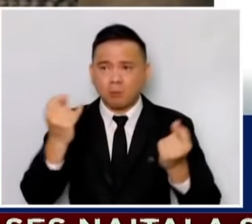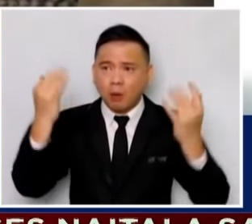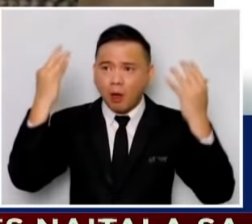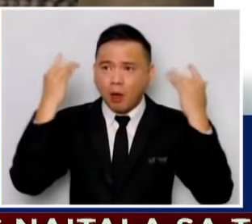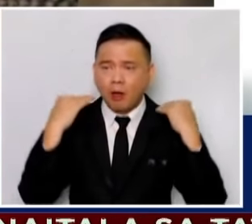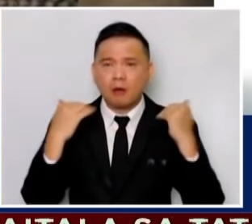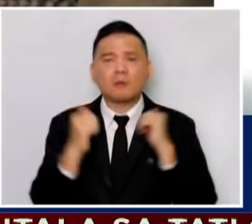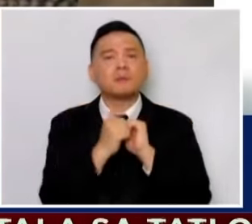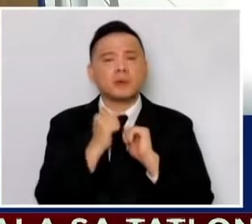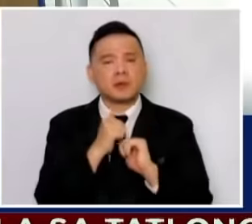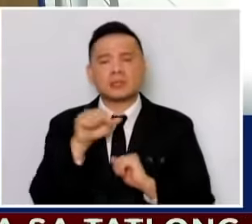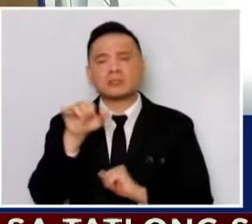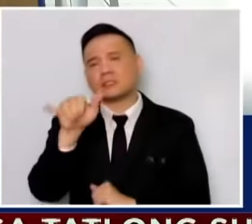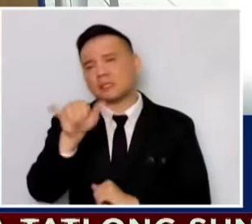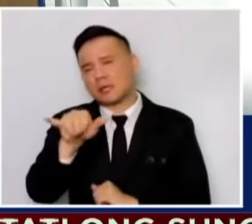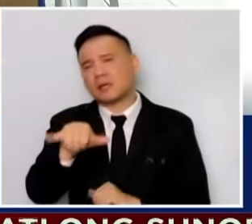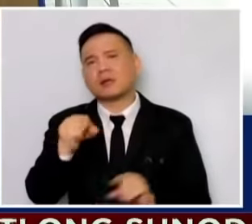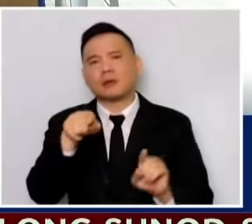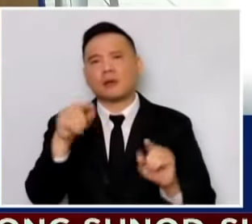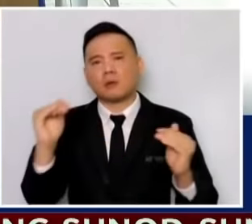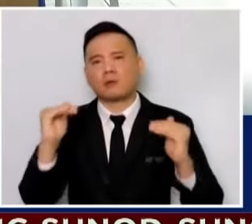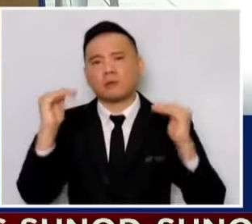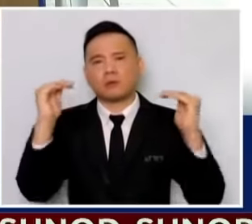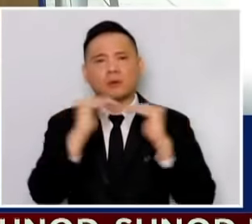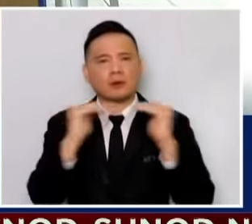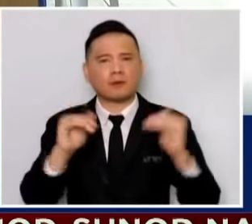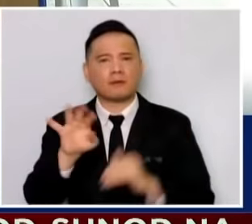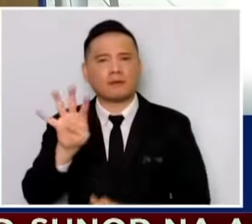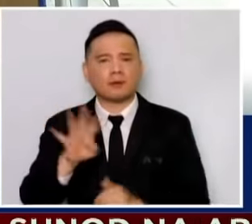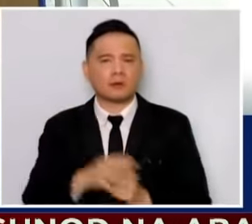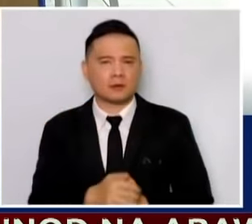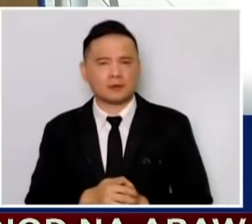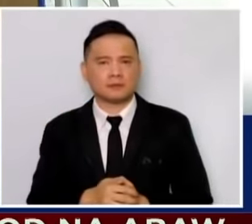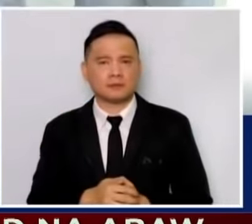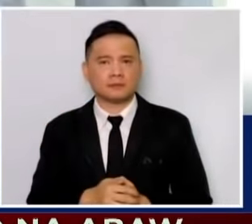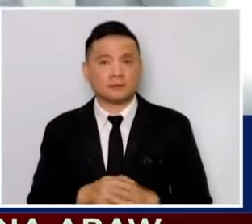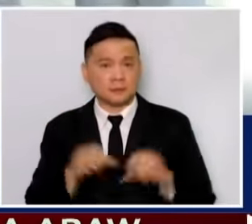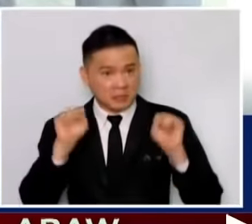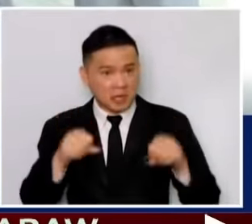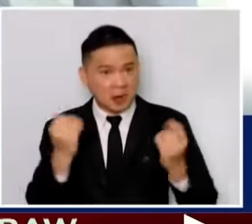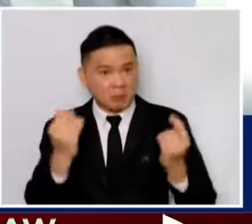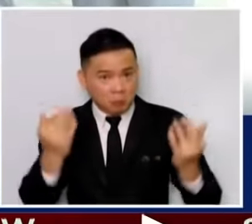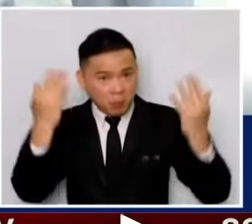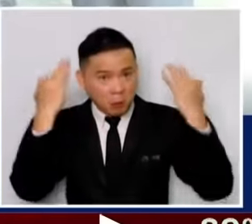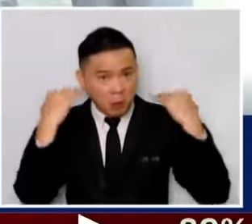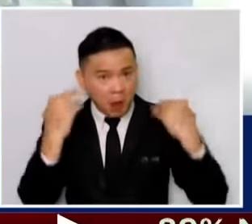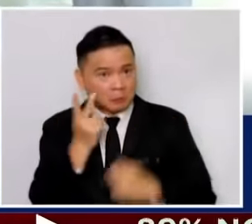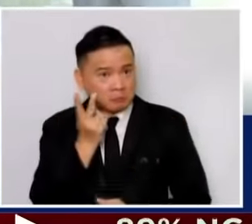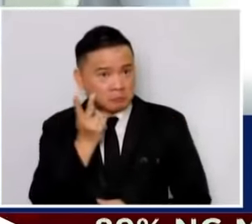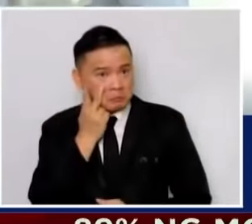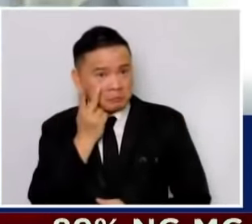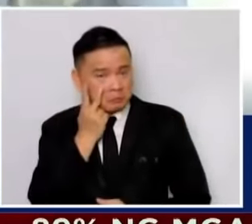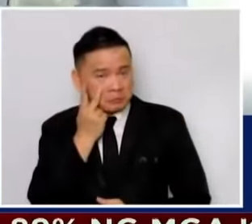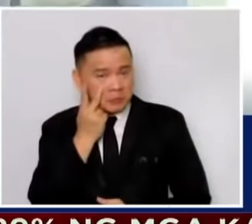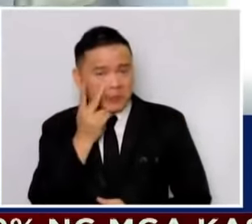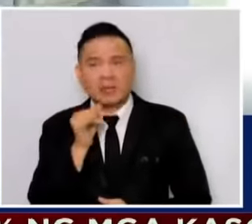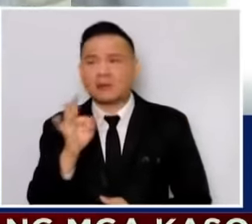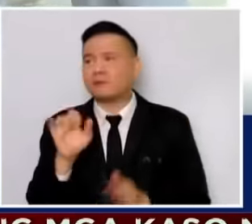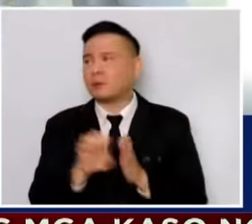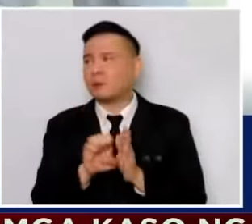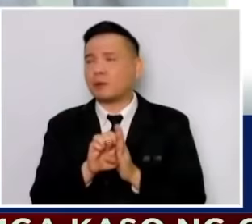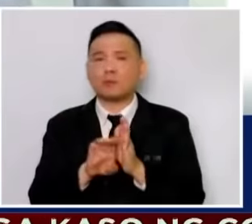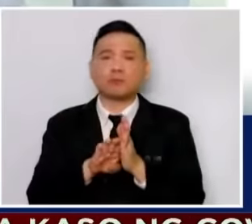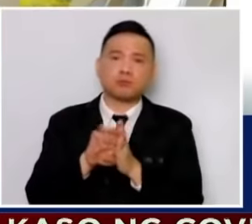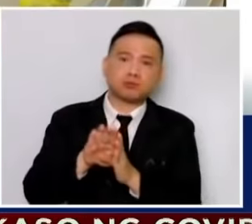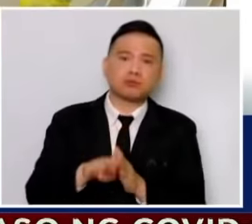move to alert level 4. Can it be overwhelmed? It's possible. Maybe if the surge goes up to